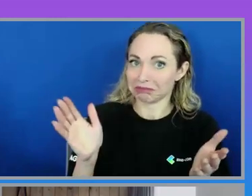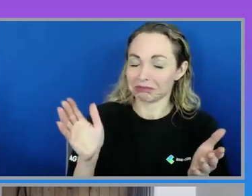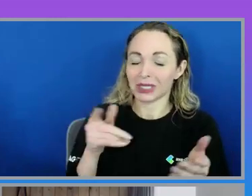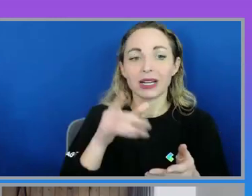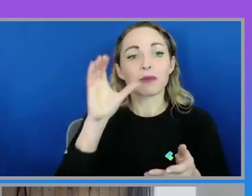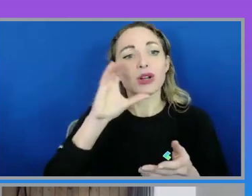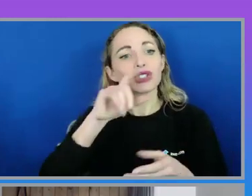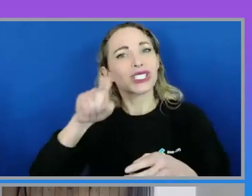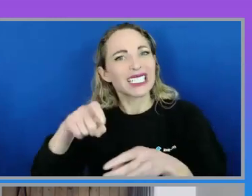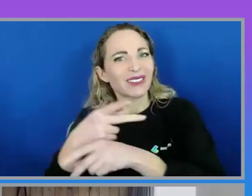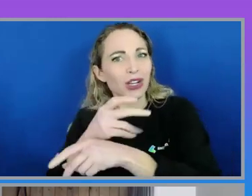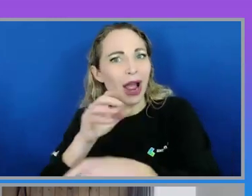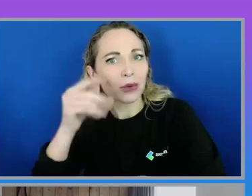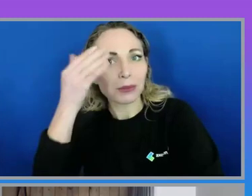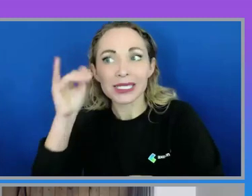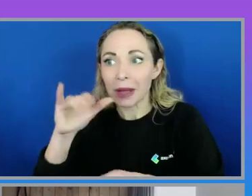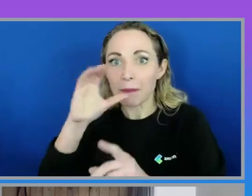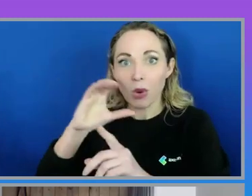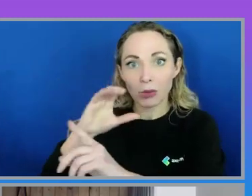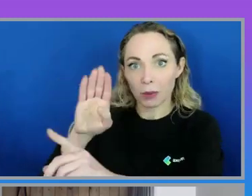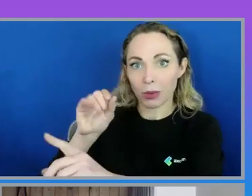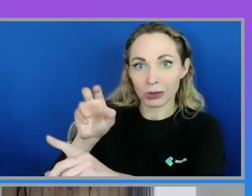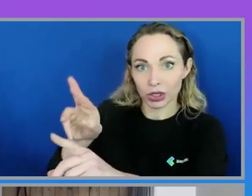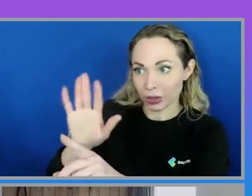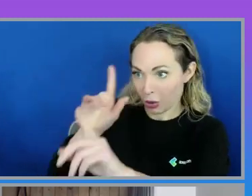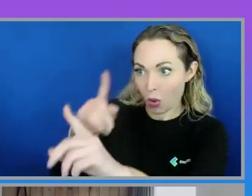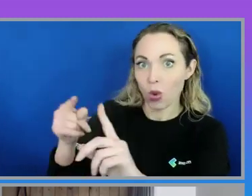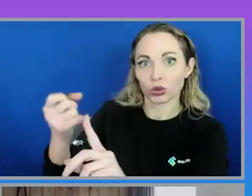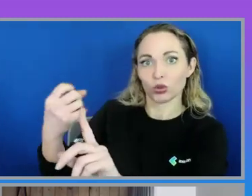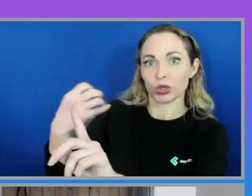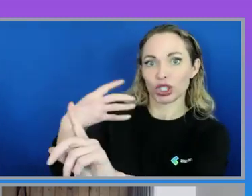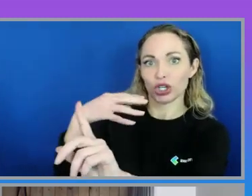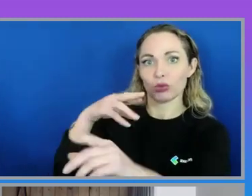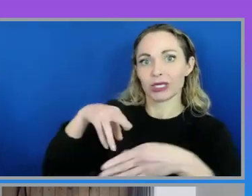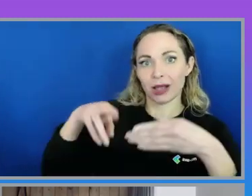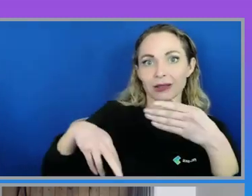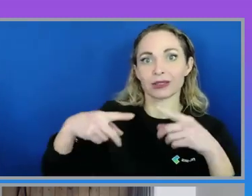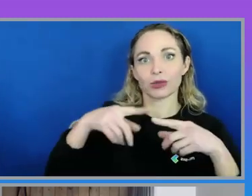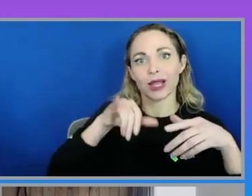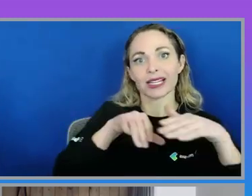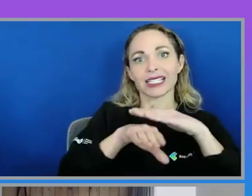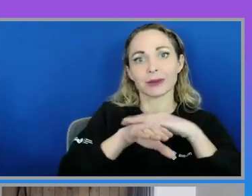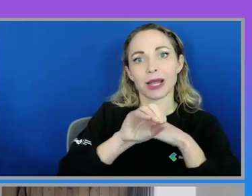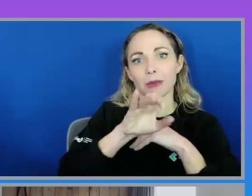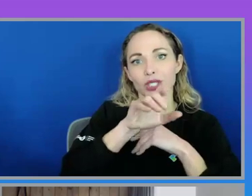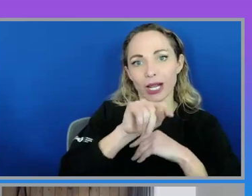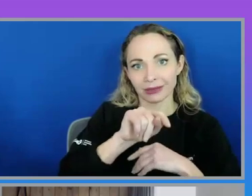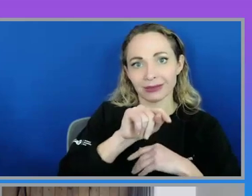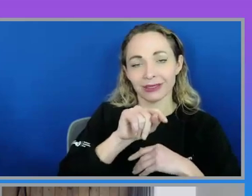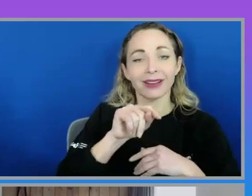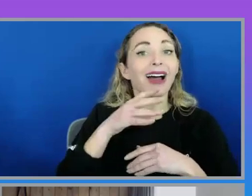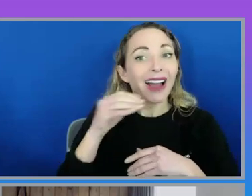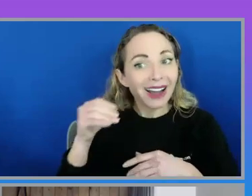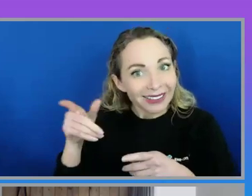Browsers need to figure that out because the browser's goal is to return results to the accessibility object. And they